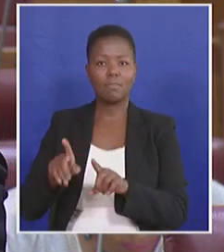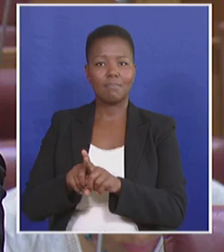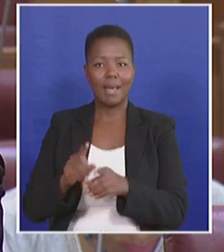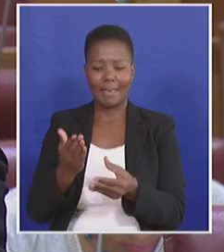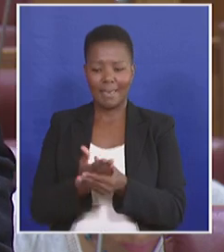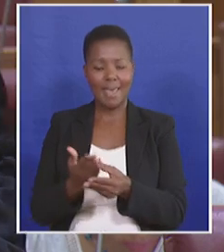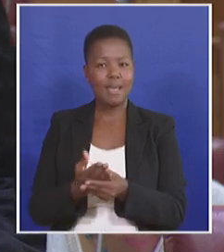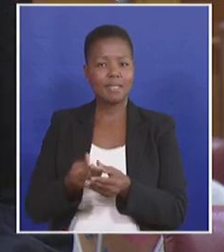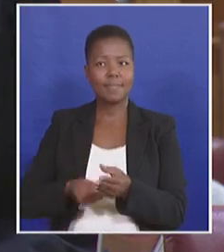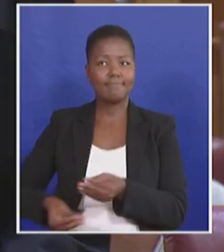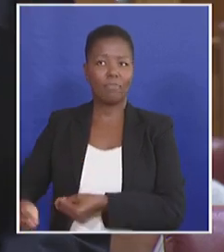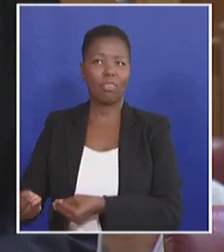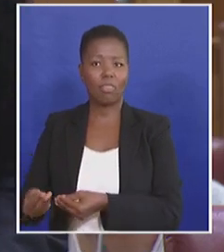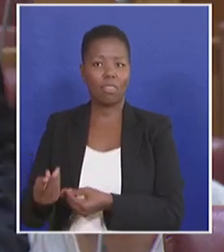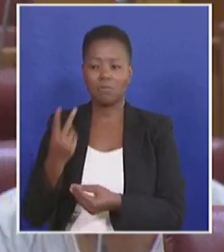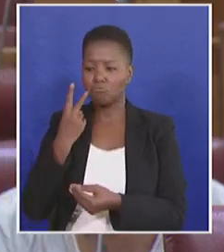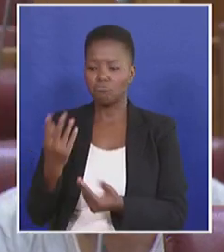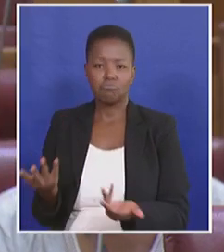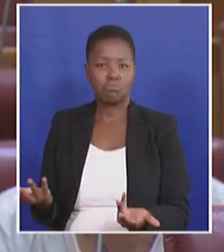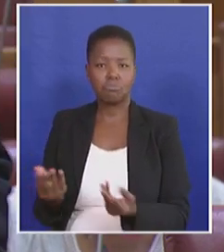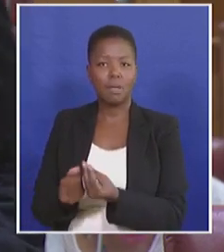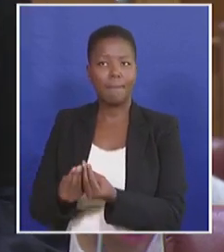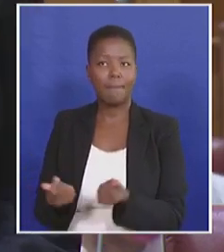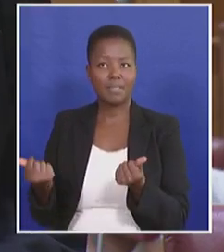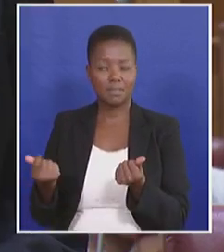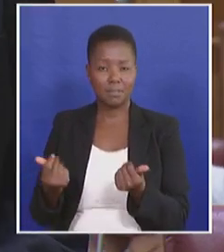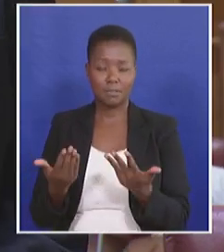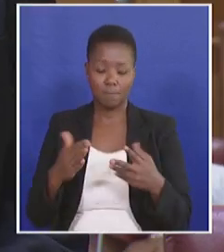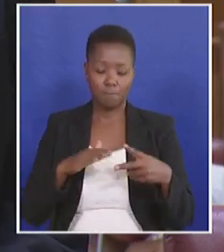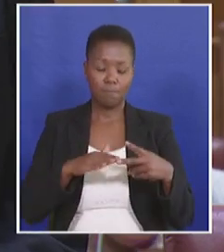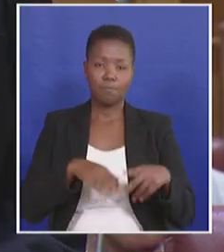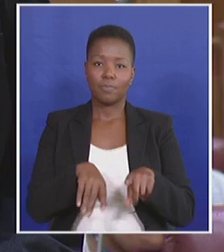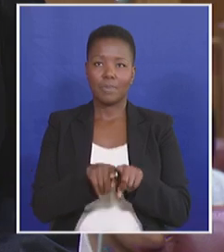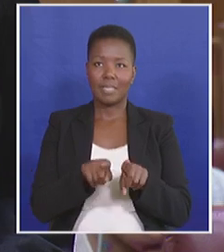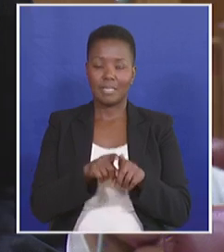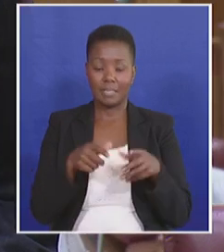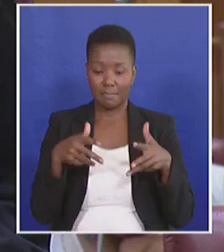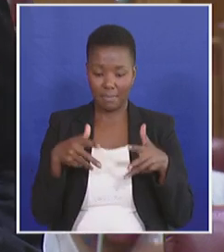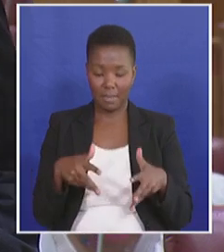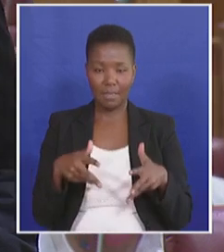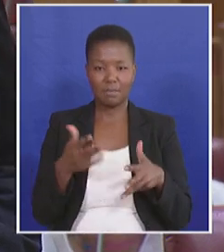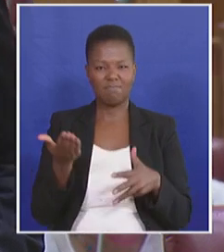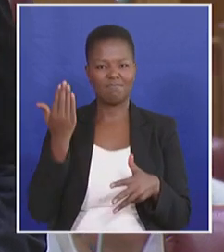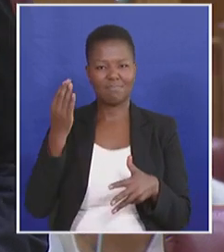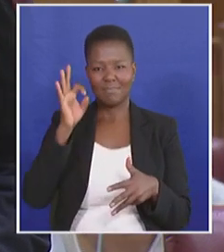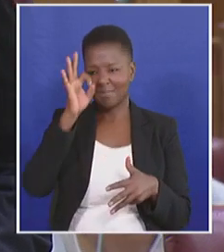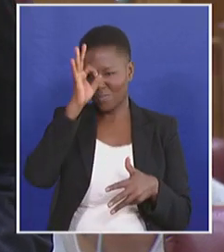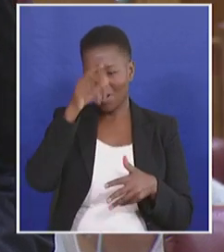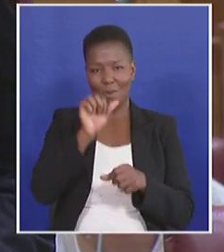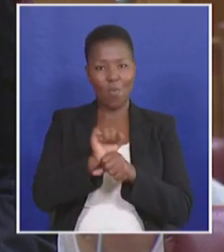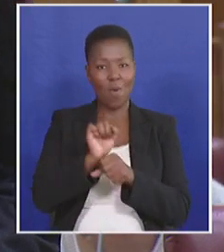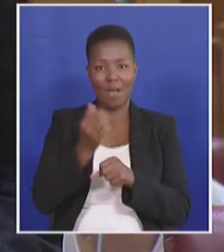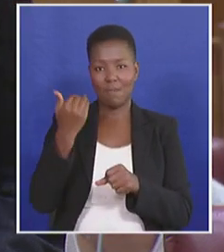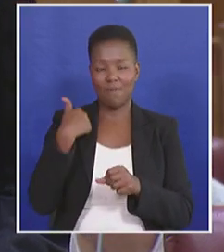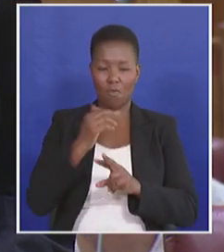dockets. Lastly, we have undertaken a re-enlistment drive for former SAPS members with